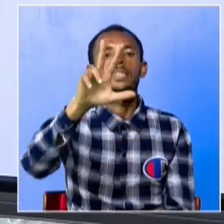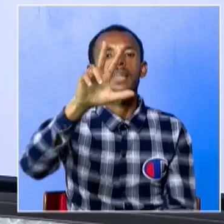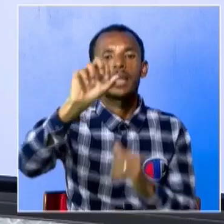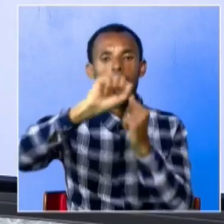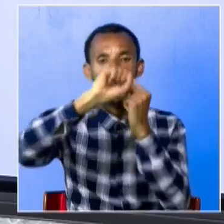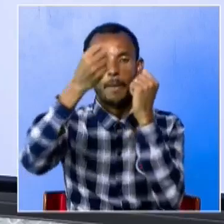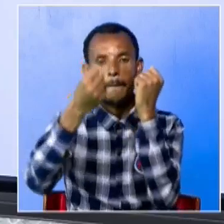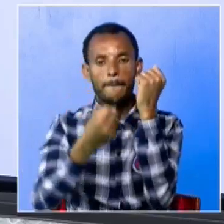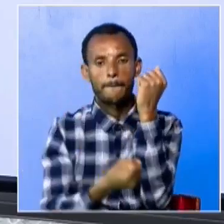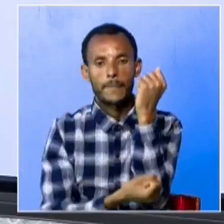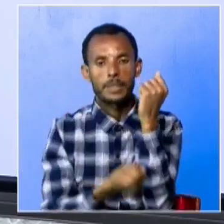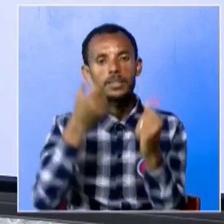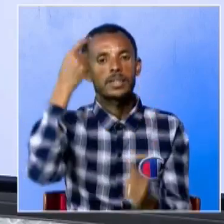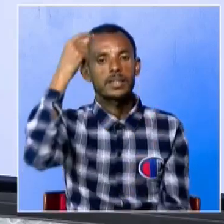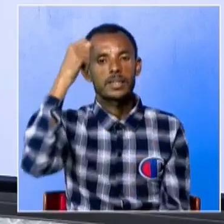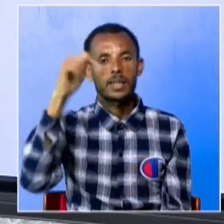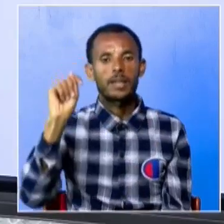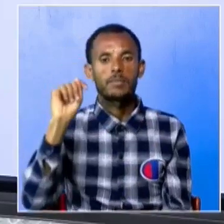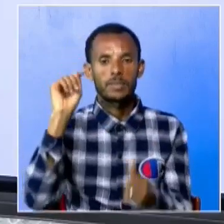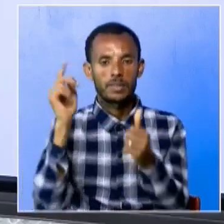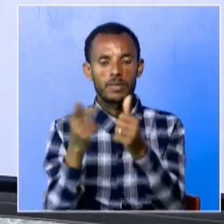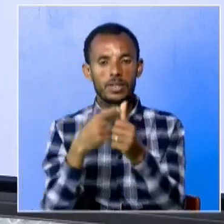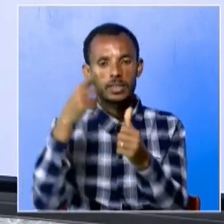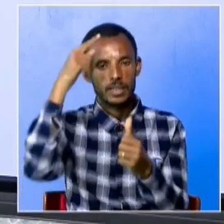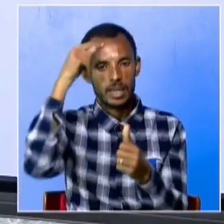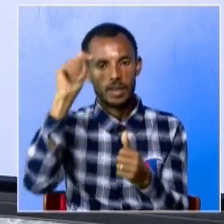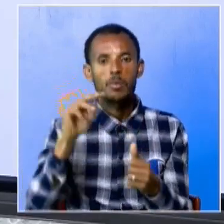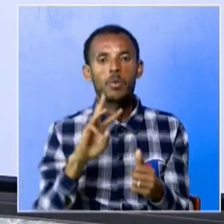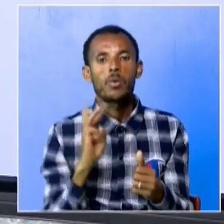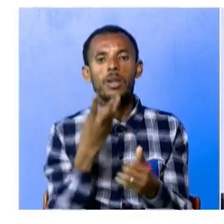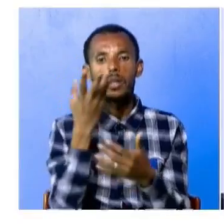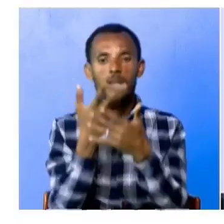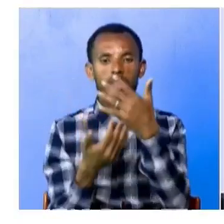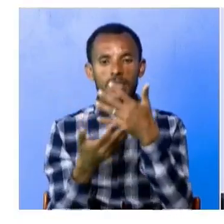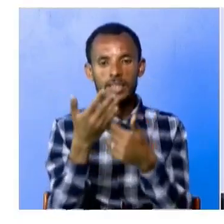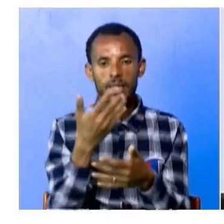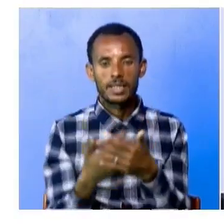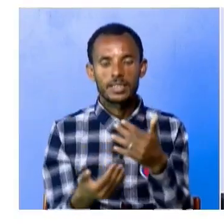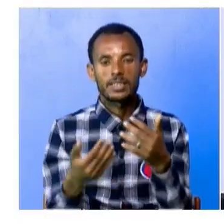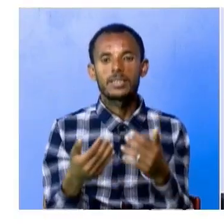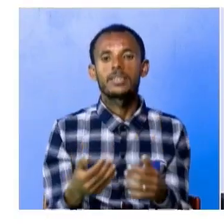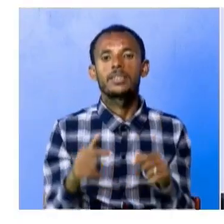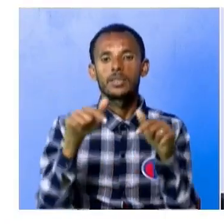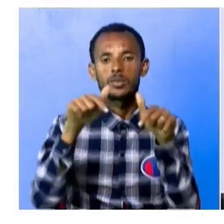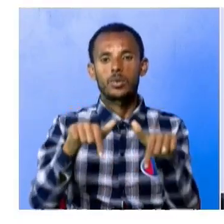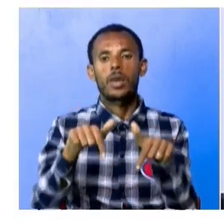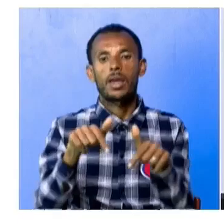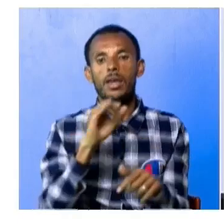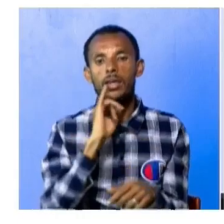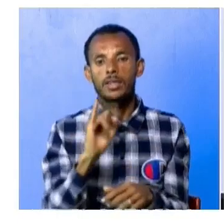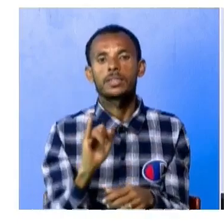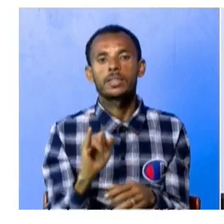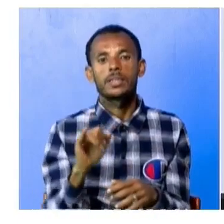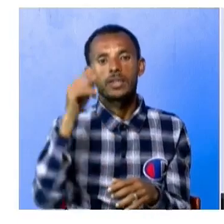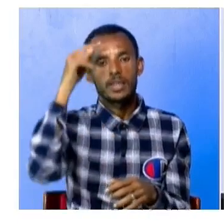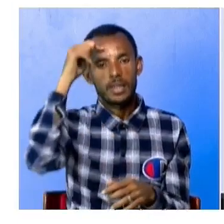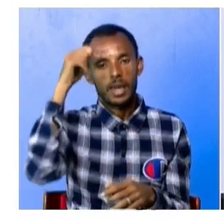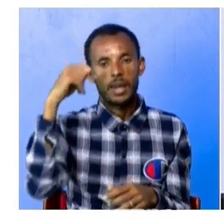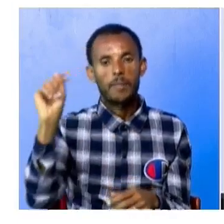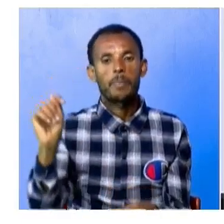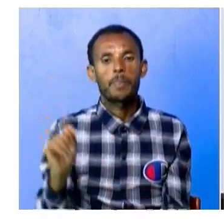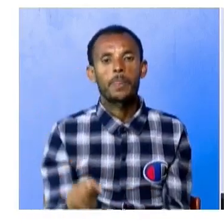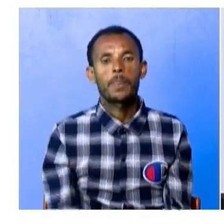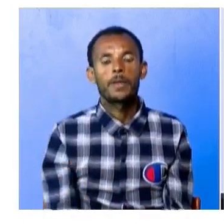basic theorems, okay? The first theorem that we will be discussing today is theorem